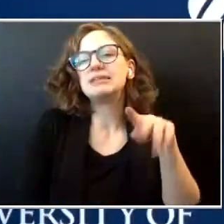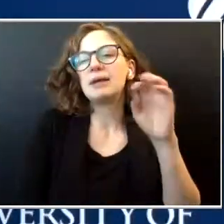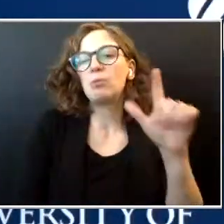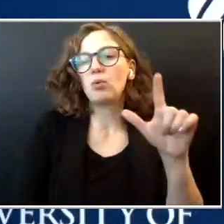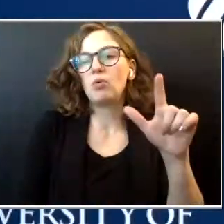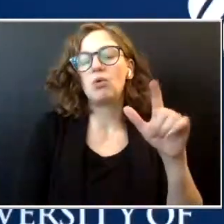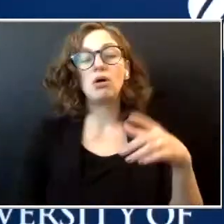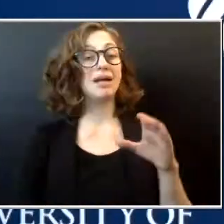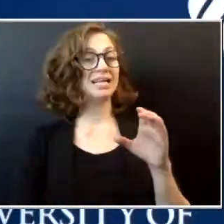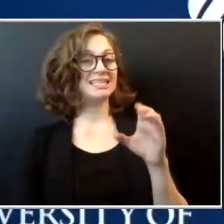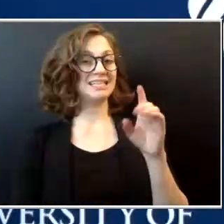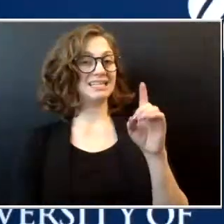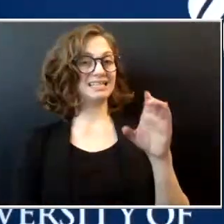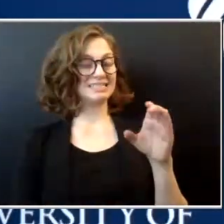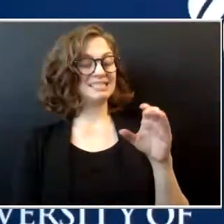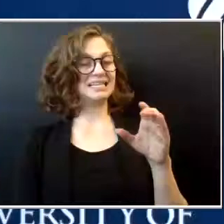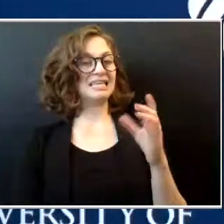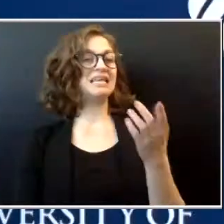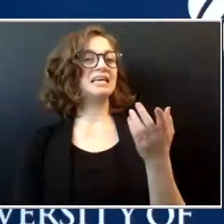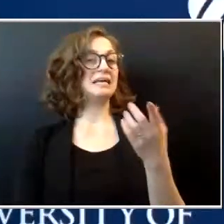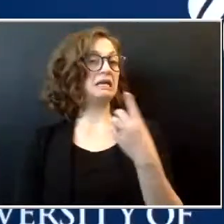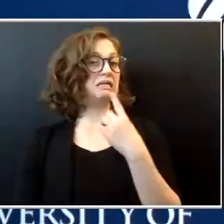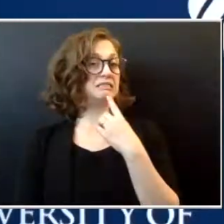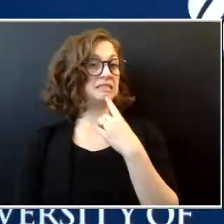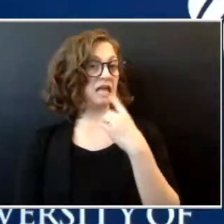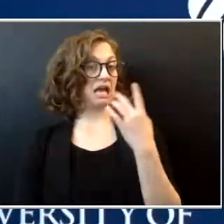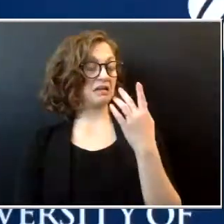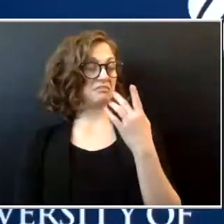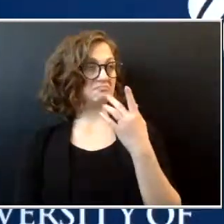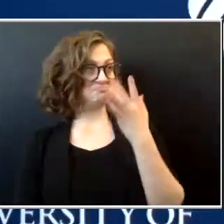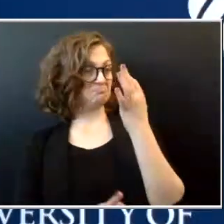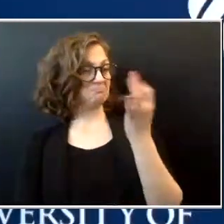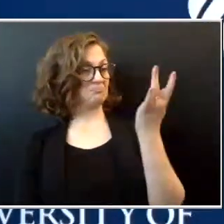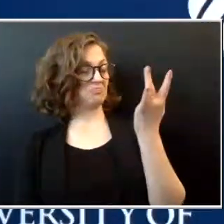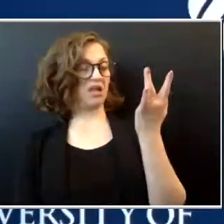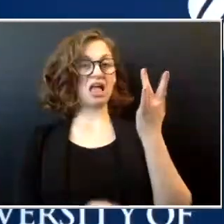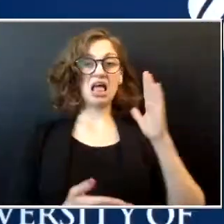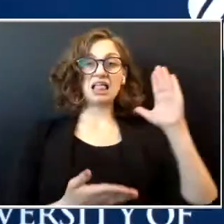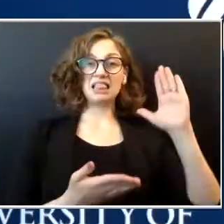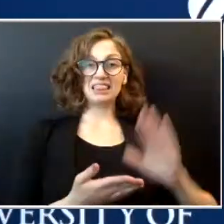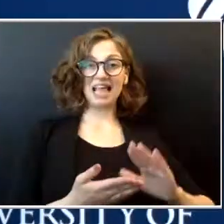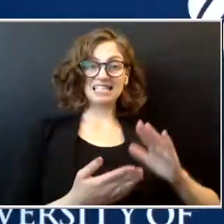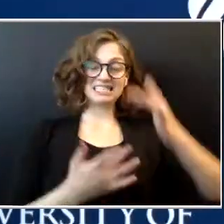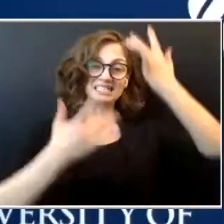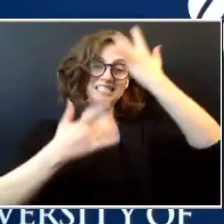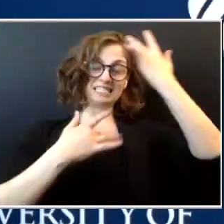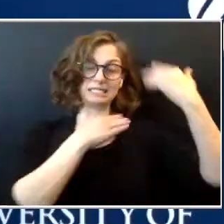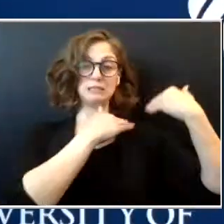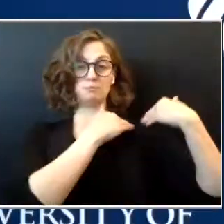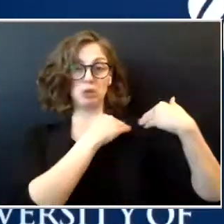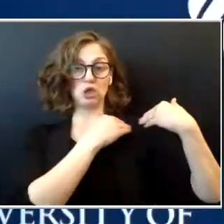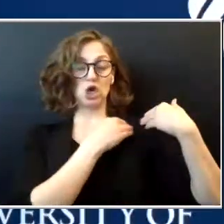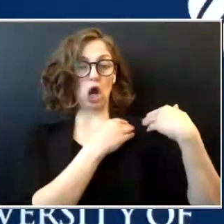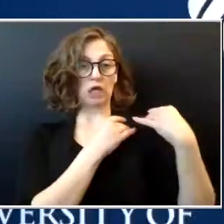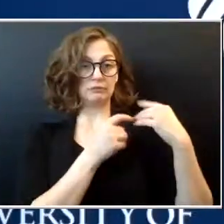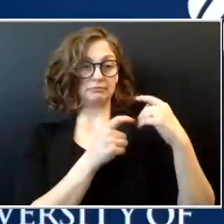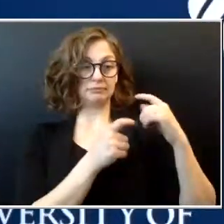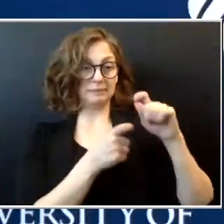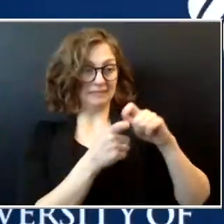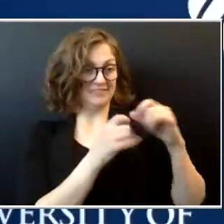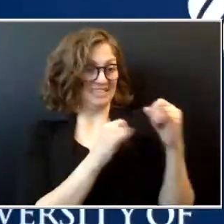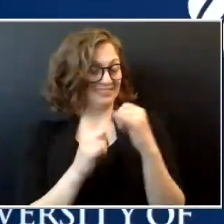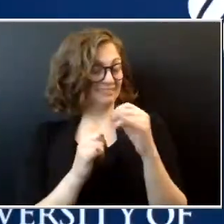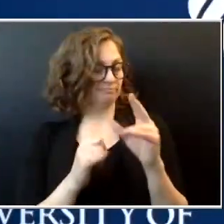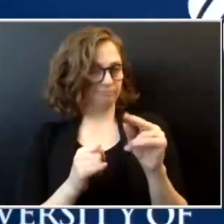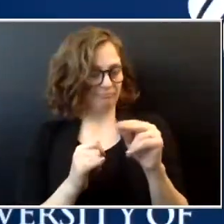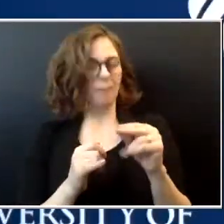necessarily less of a disease burden on certain people, on individuals, but overall in the community, less of a disease burden